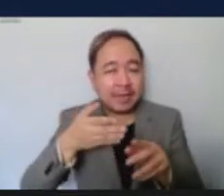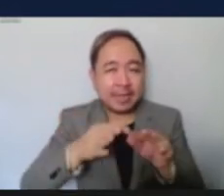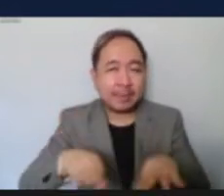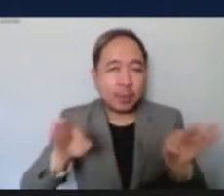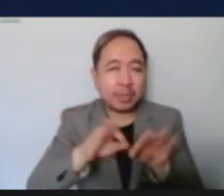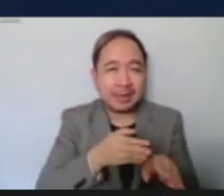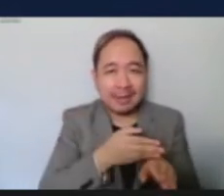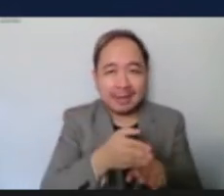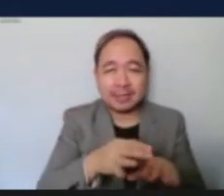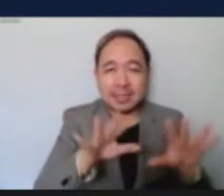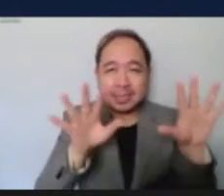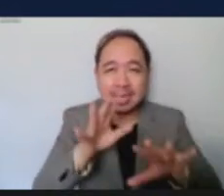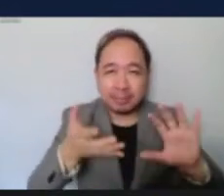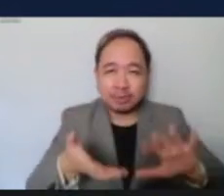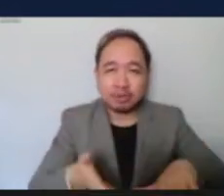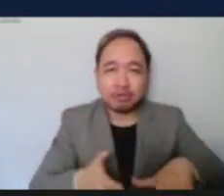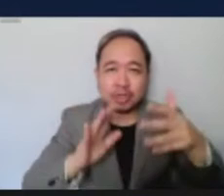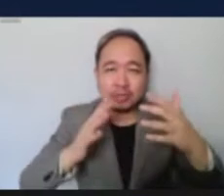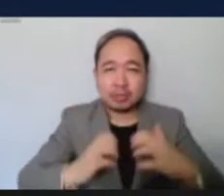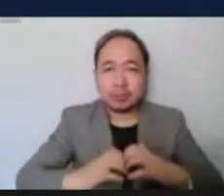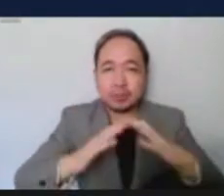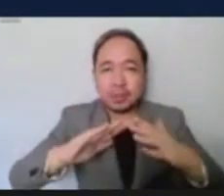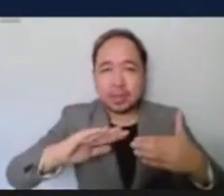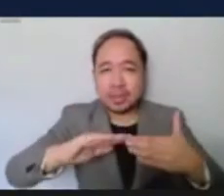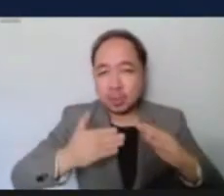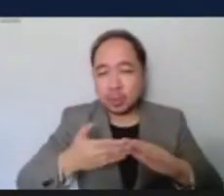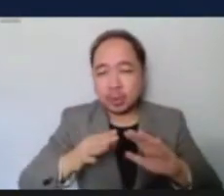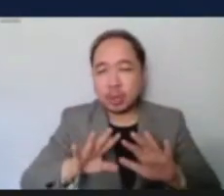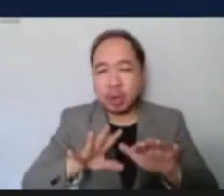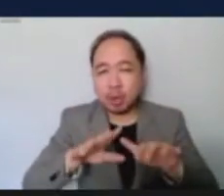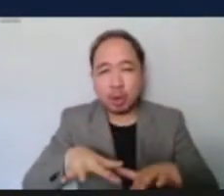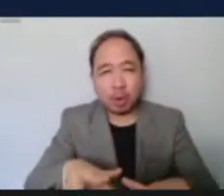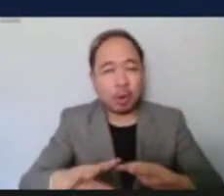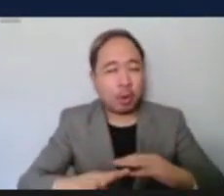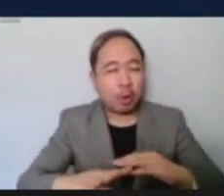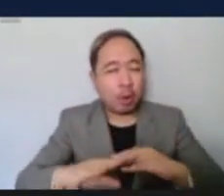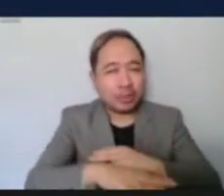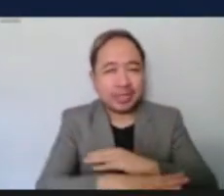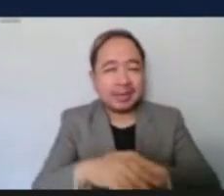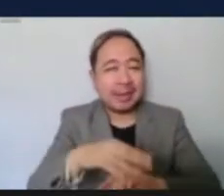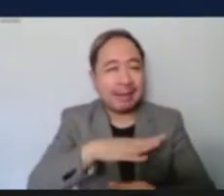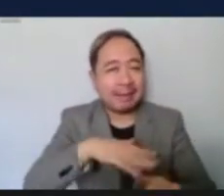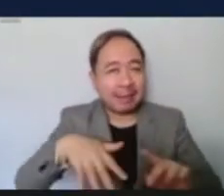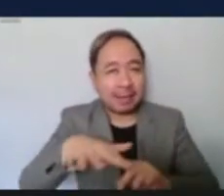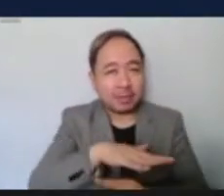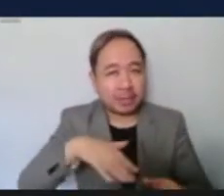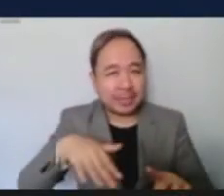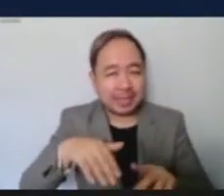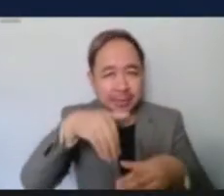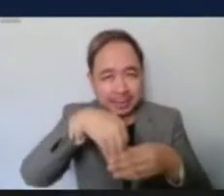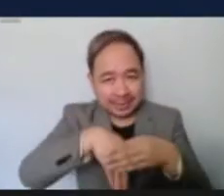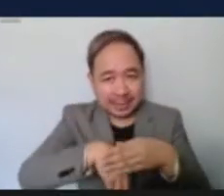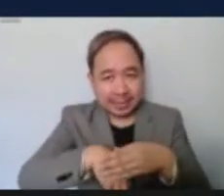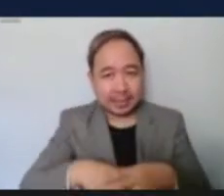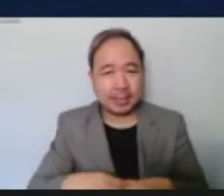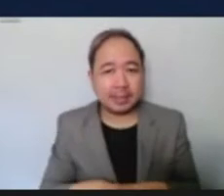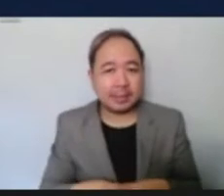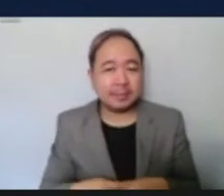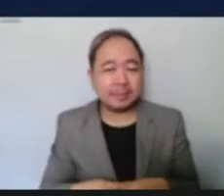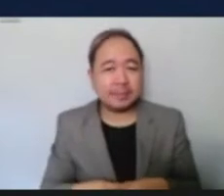change air pollution organization ocean and ecosystem have as well as environmental crime